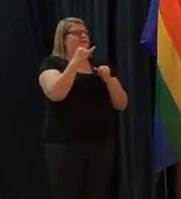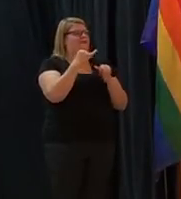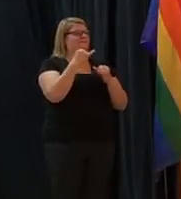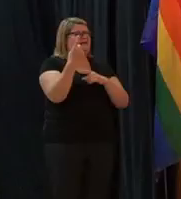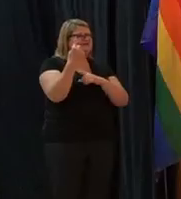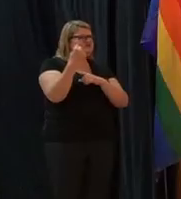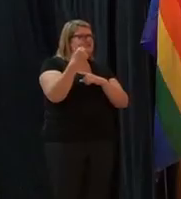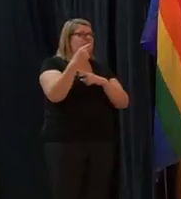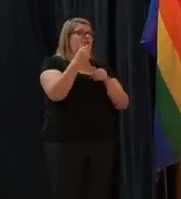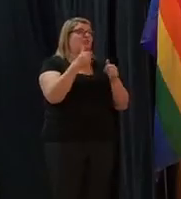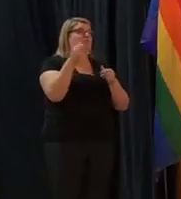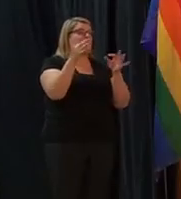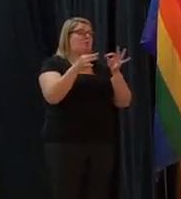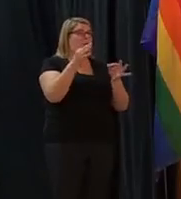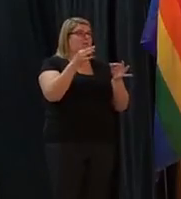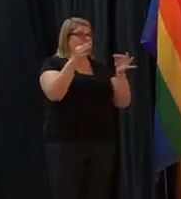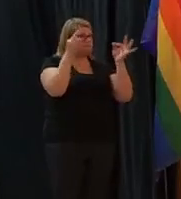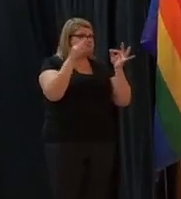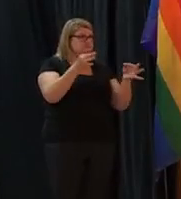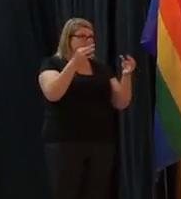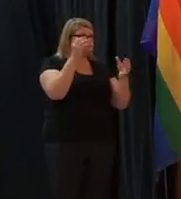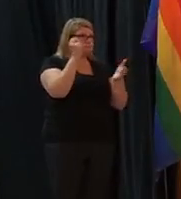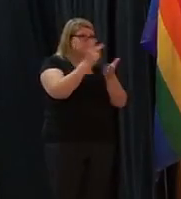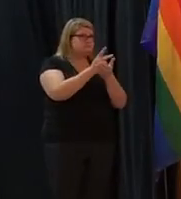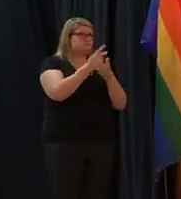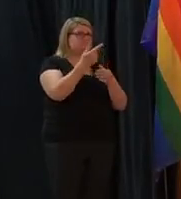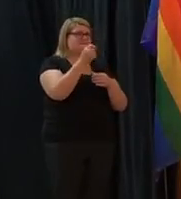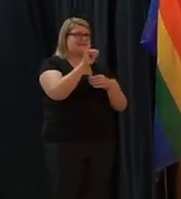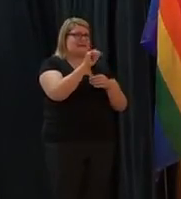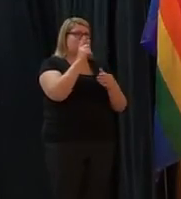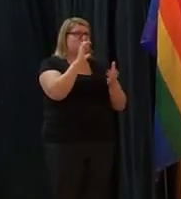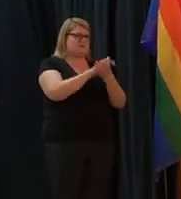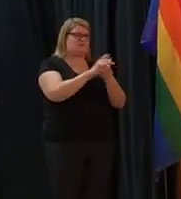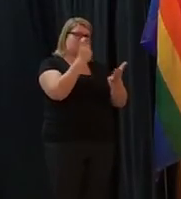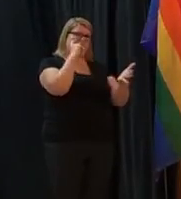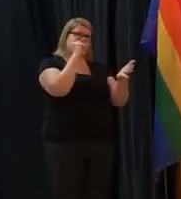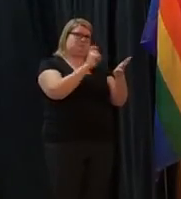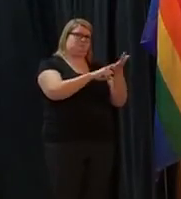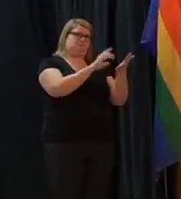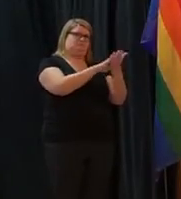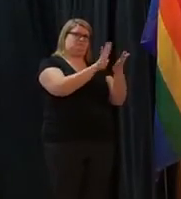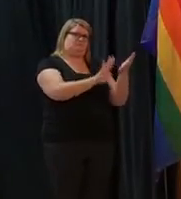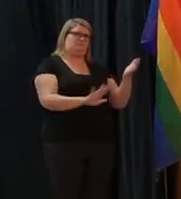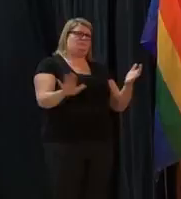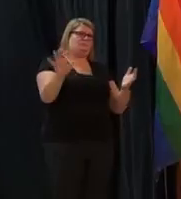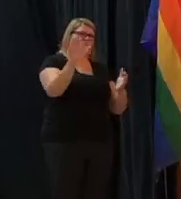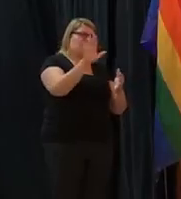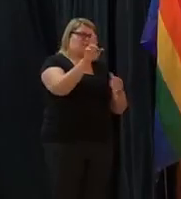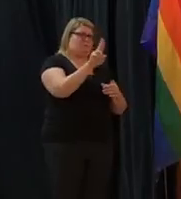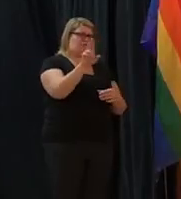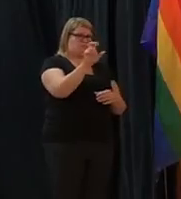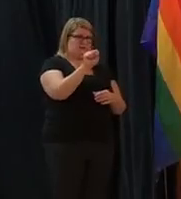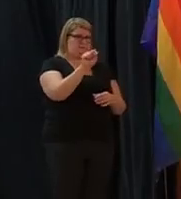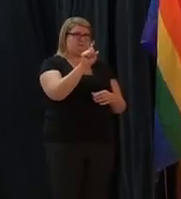Court ruled that gay marriage was recognized in the country, okay?